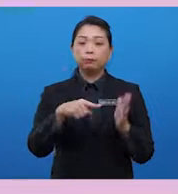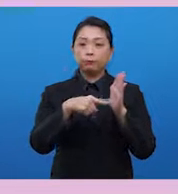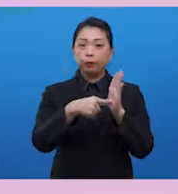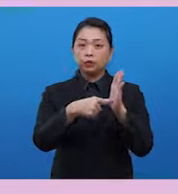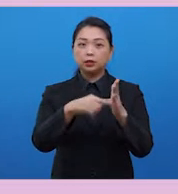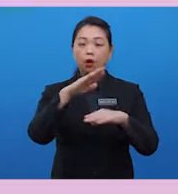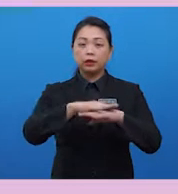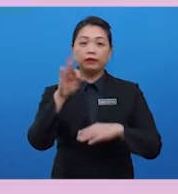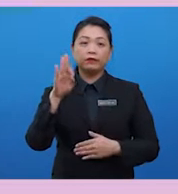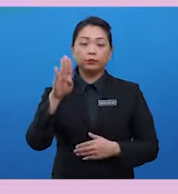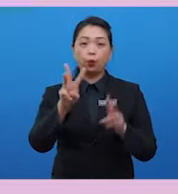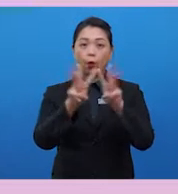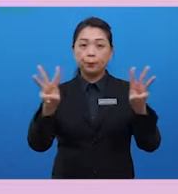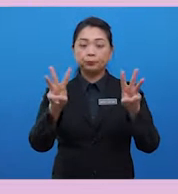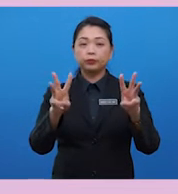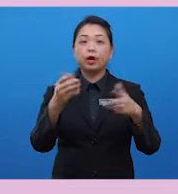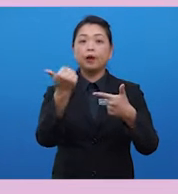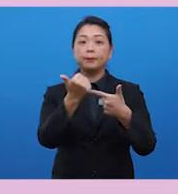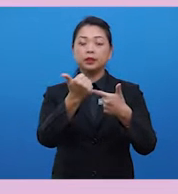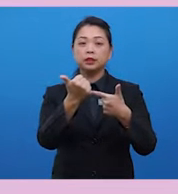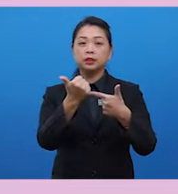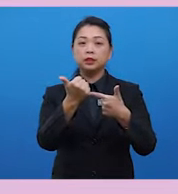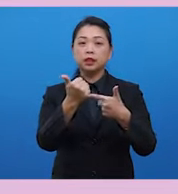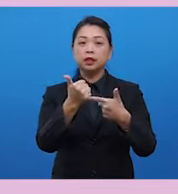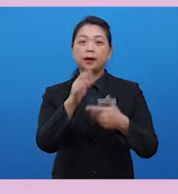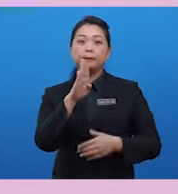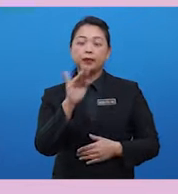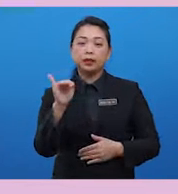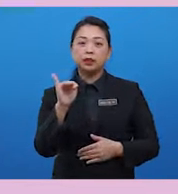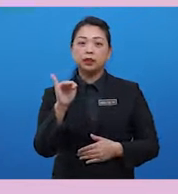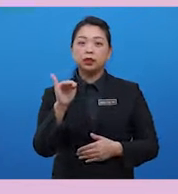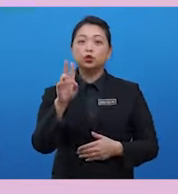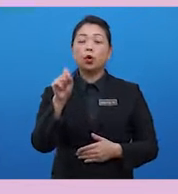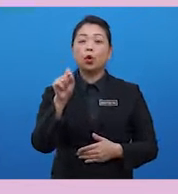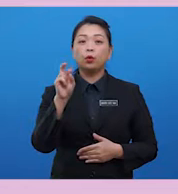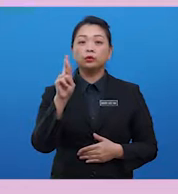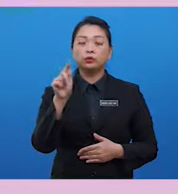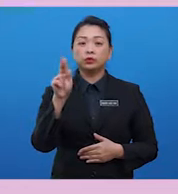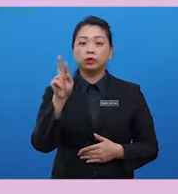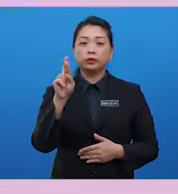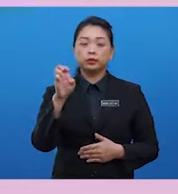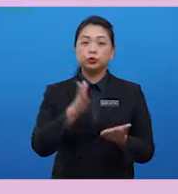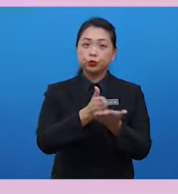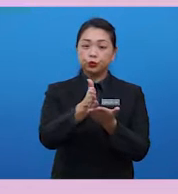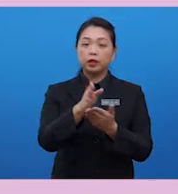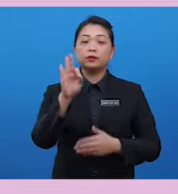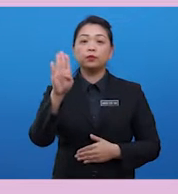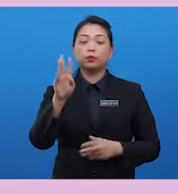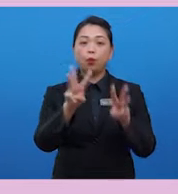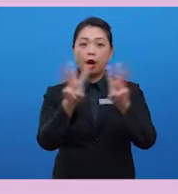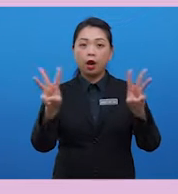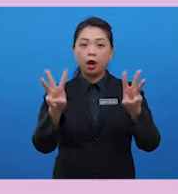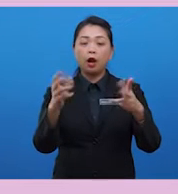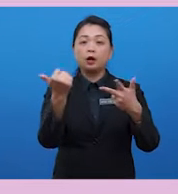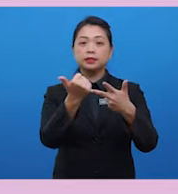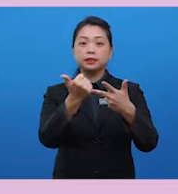Or is it B, Audrey is being tortured through her Facebook wall? Or C, Audrey